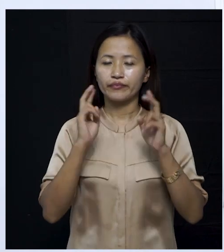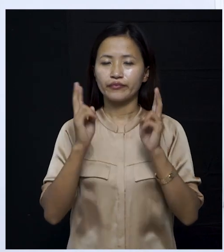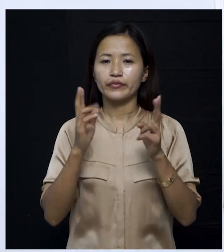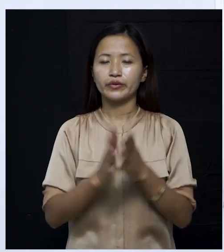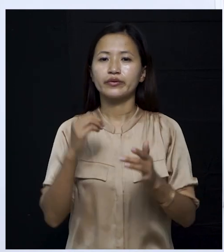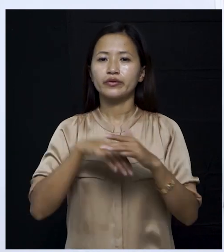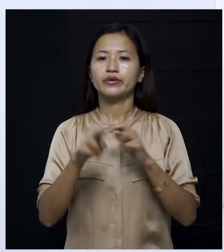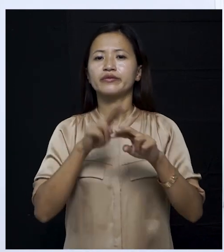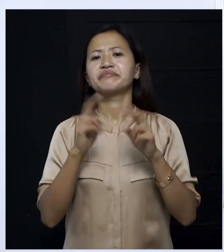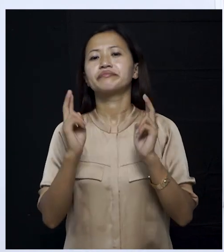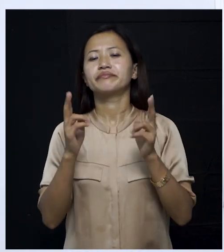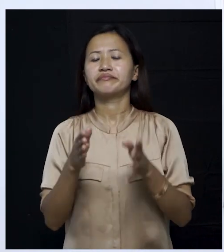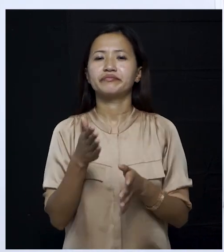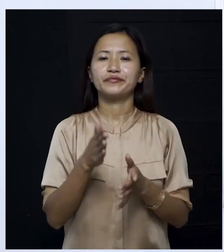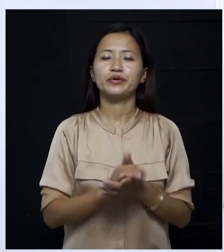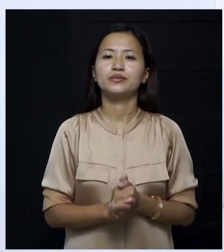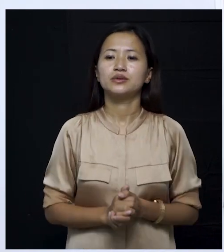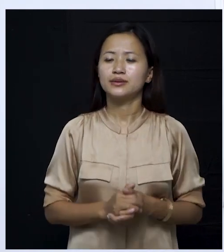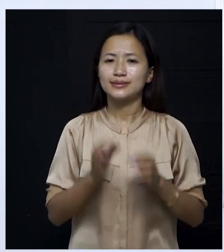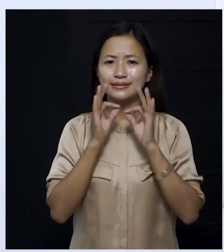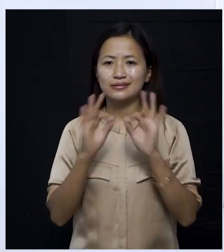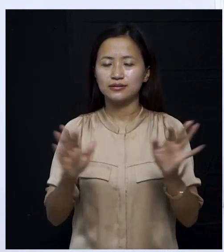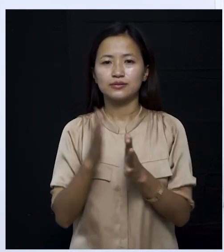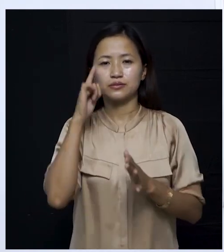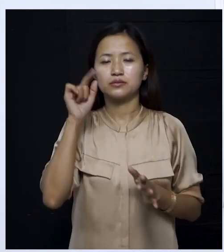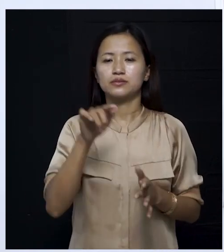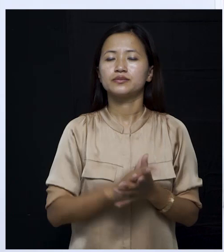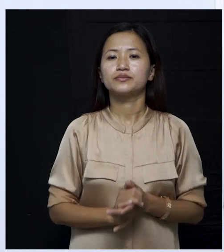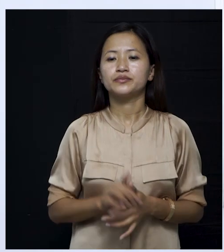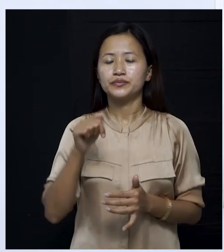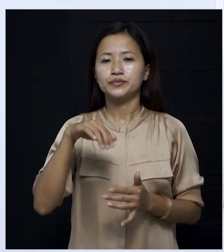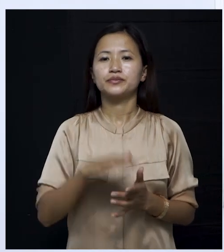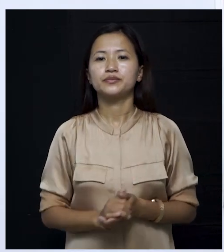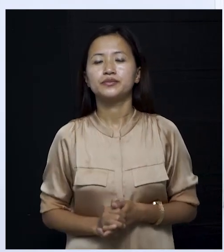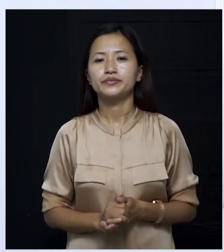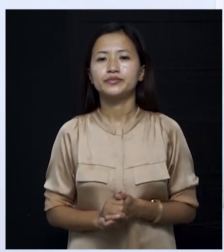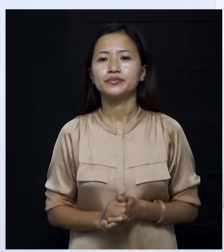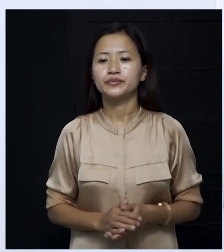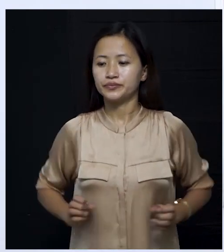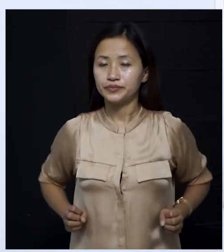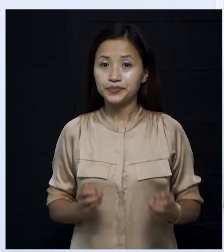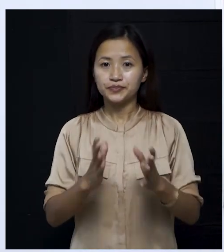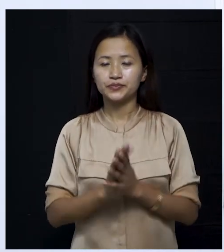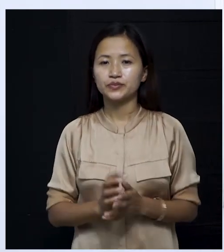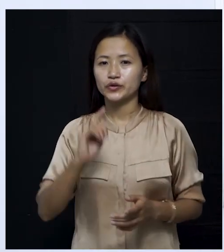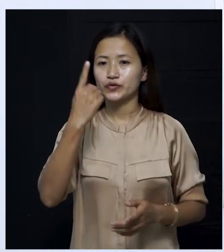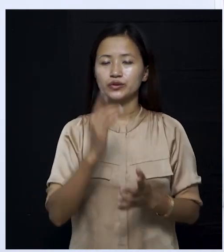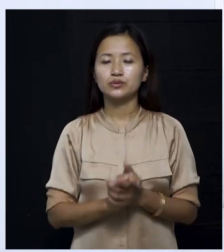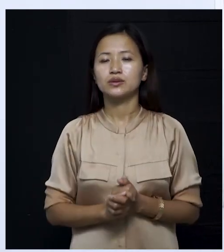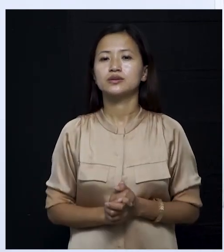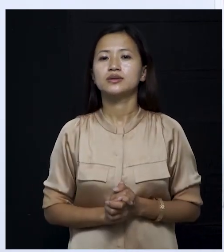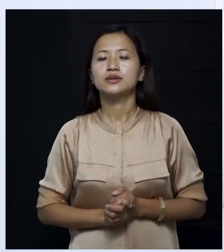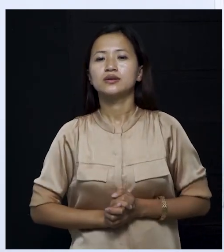and informal, so to say, to make it simpler for you. Okay, so here let's start with the first one, that